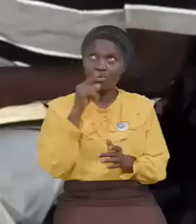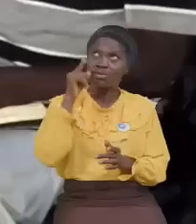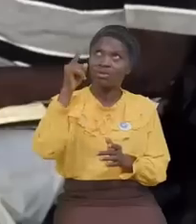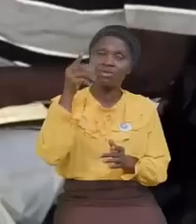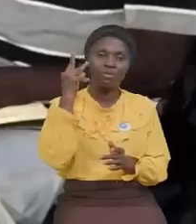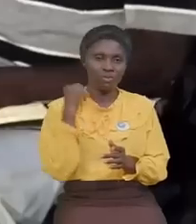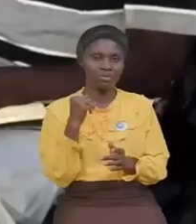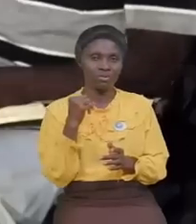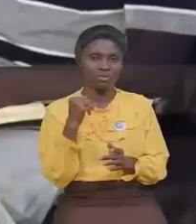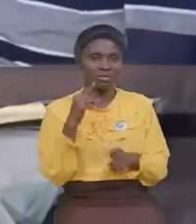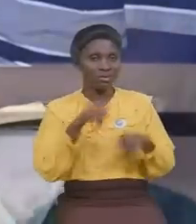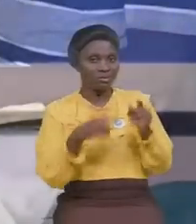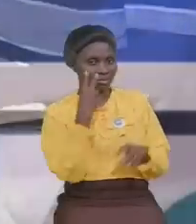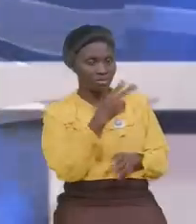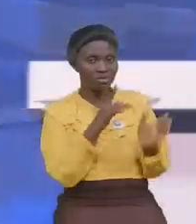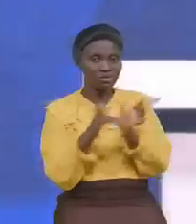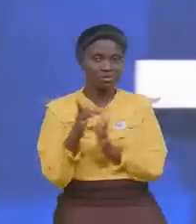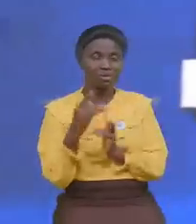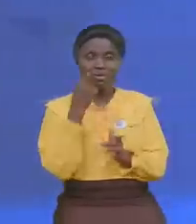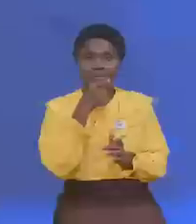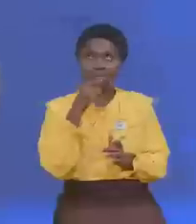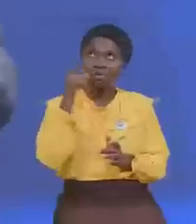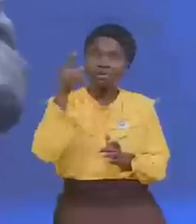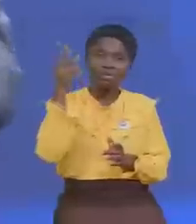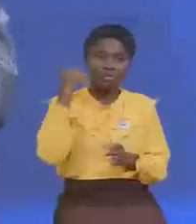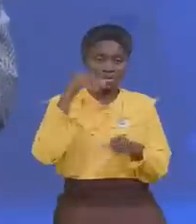Could not see Jesus who he was in the physical.